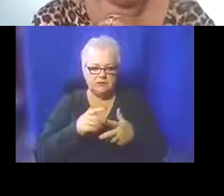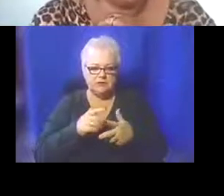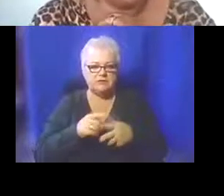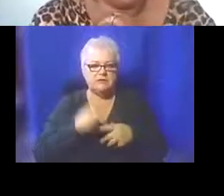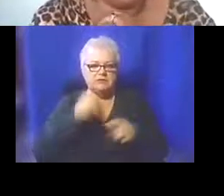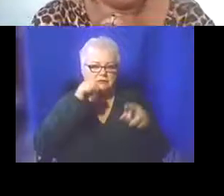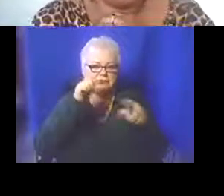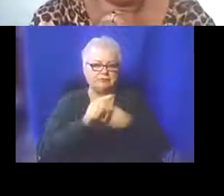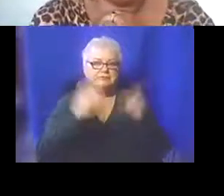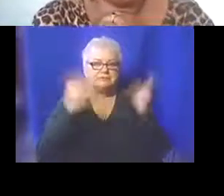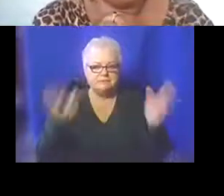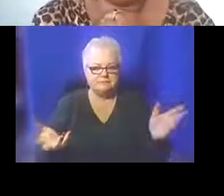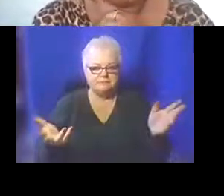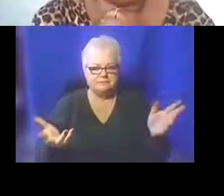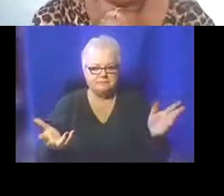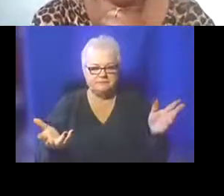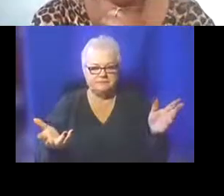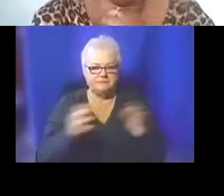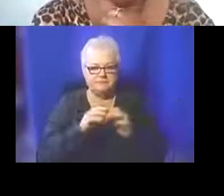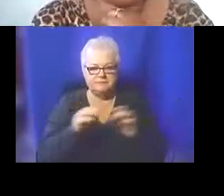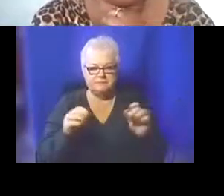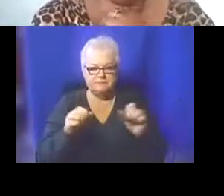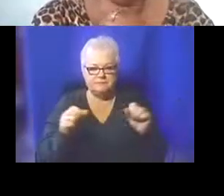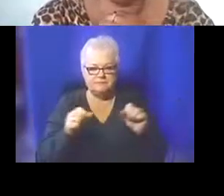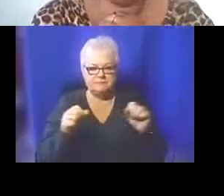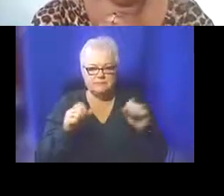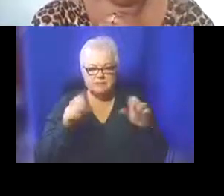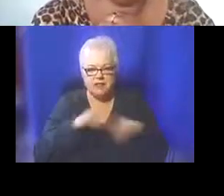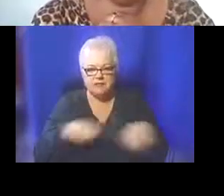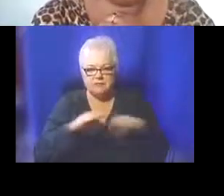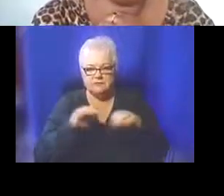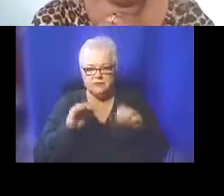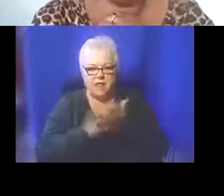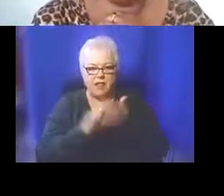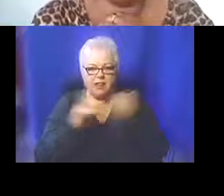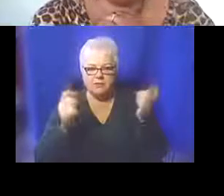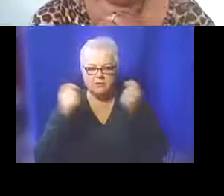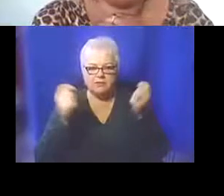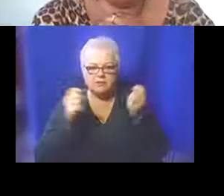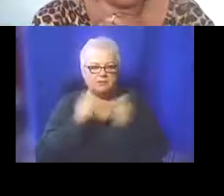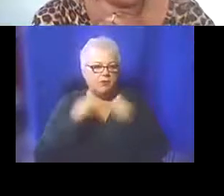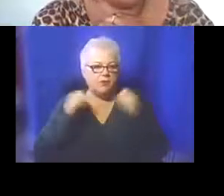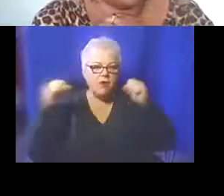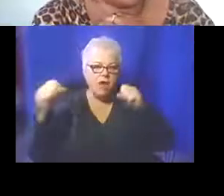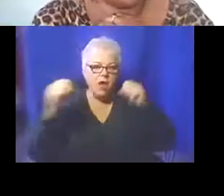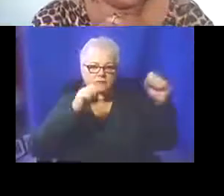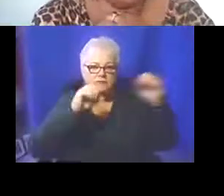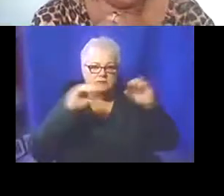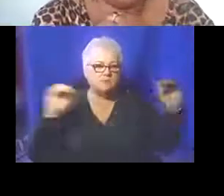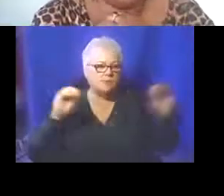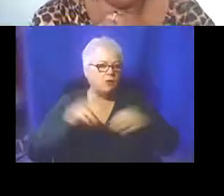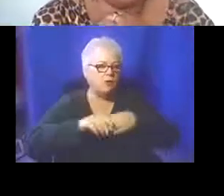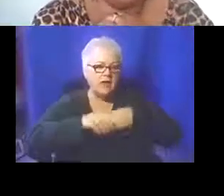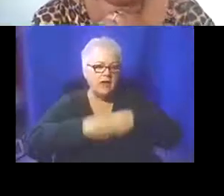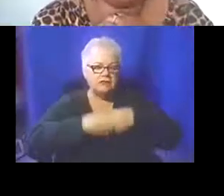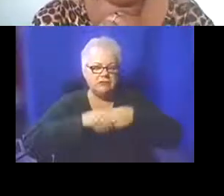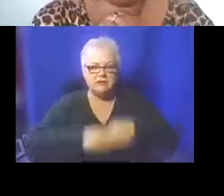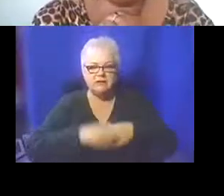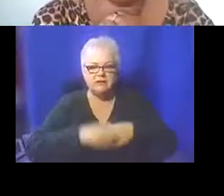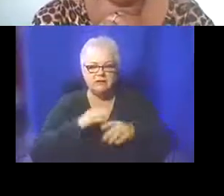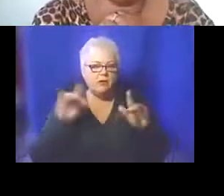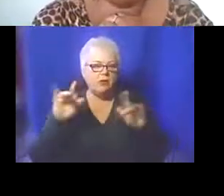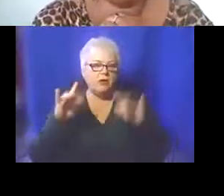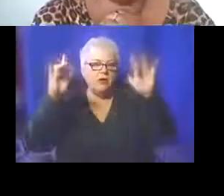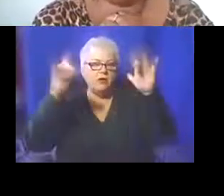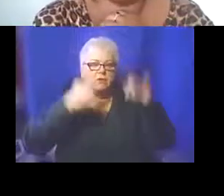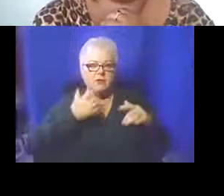Sisters, where there is no cold silence, no hallelujahs, no hurrahs at all, no handshakes, no neon red or